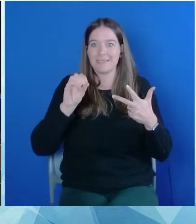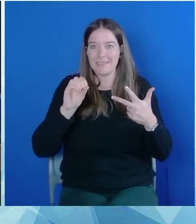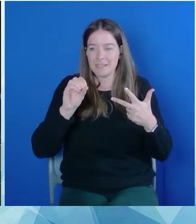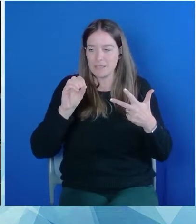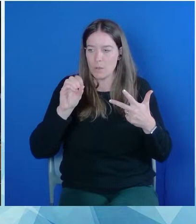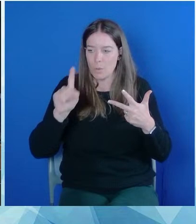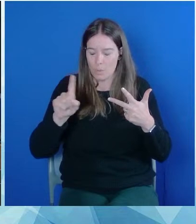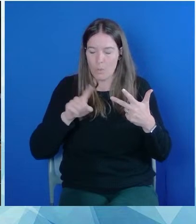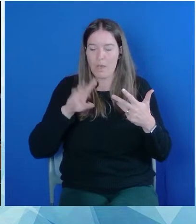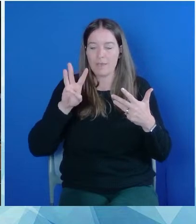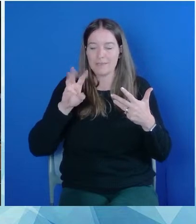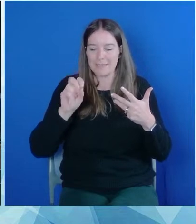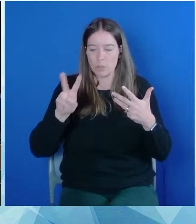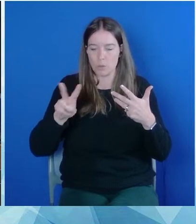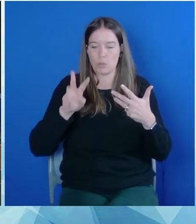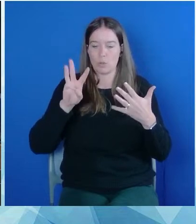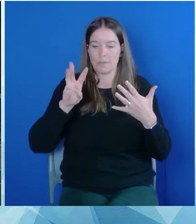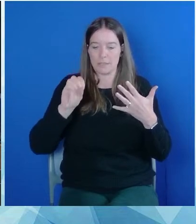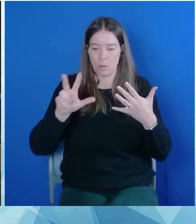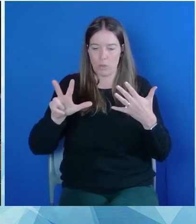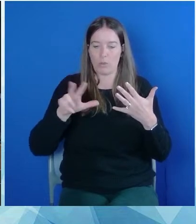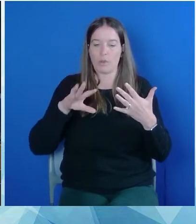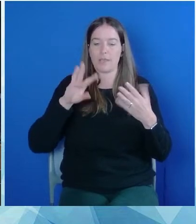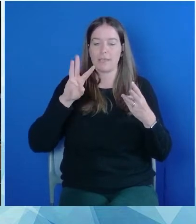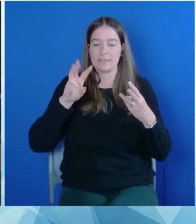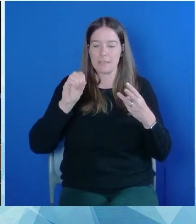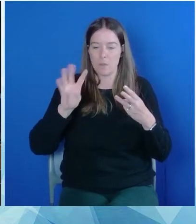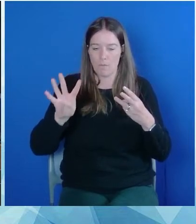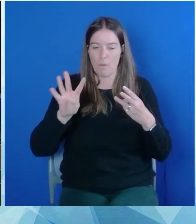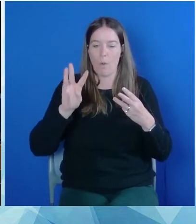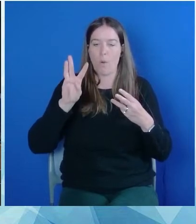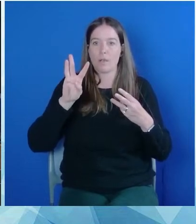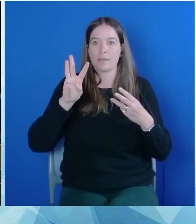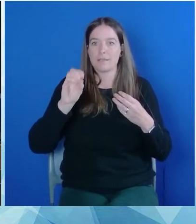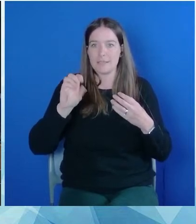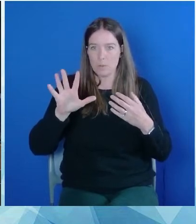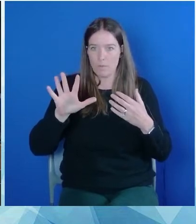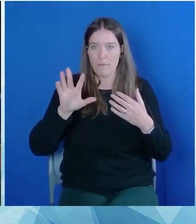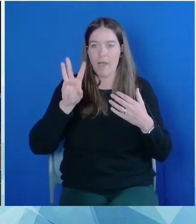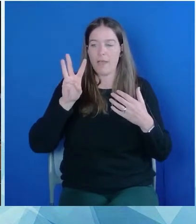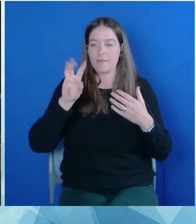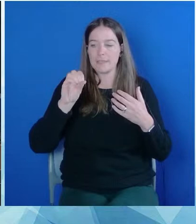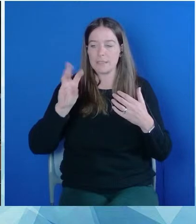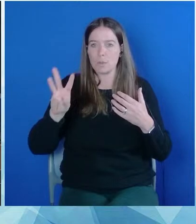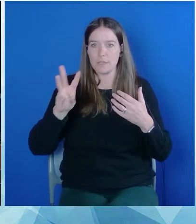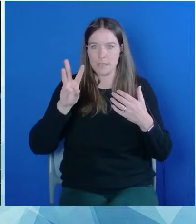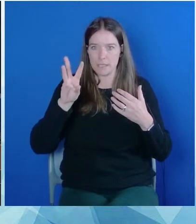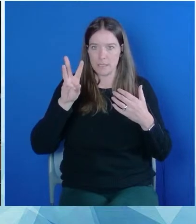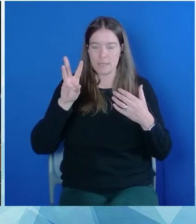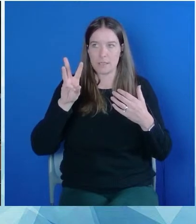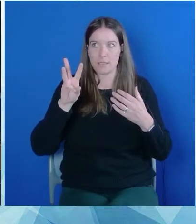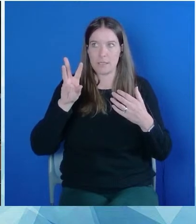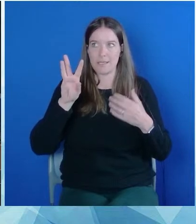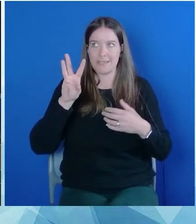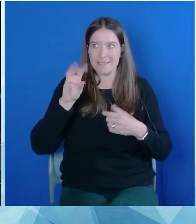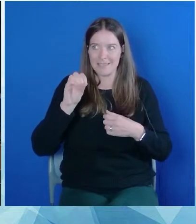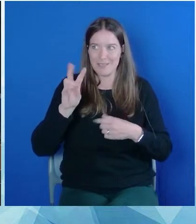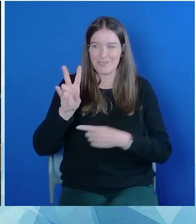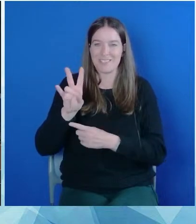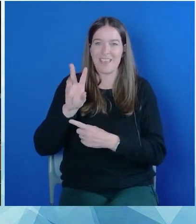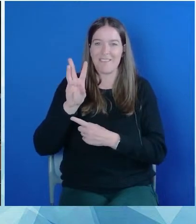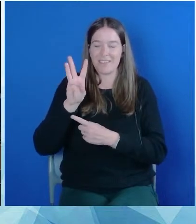6.02, 6.03, 6.04, 6.05, 6.06,